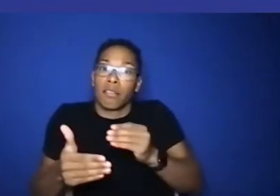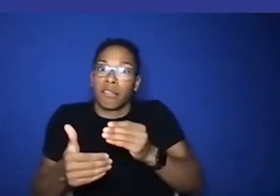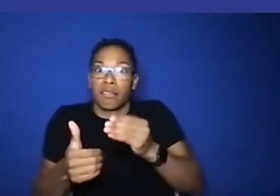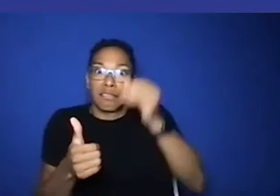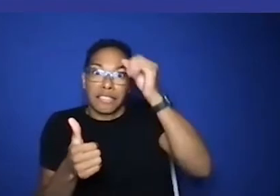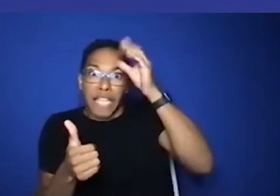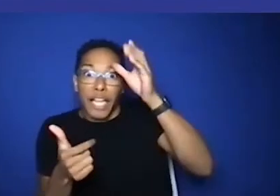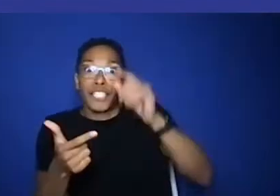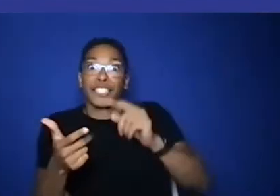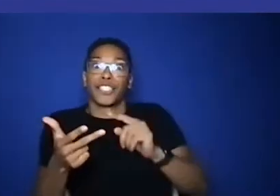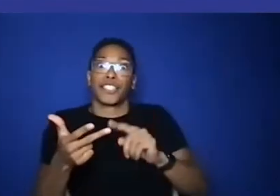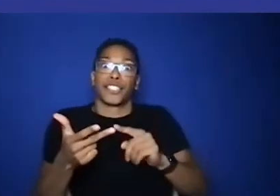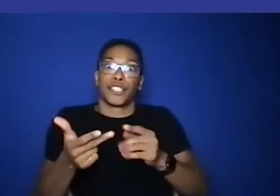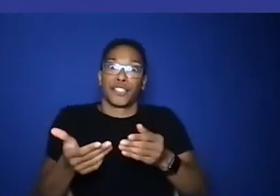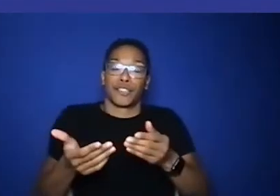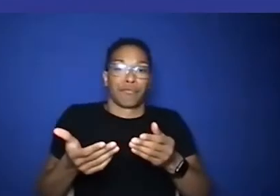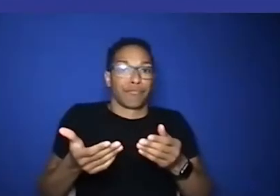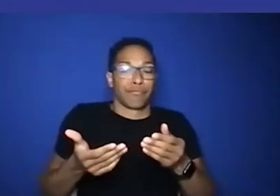objects, belongings,